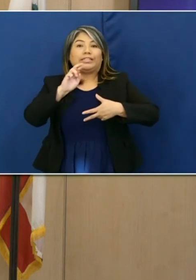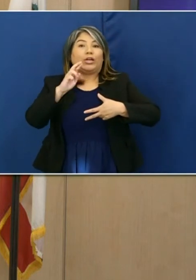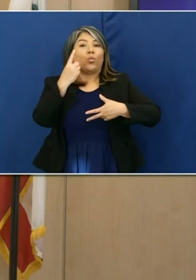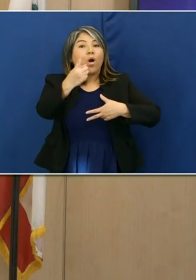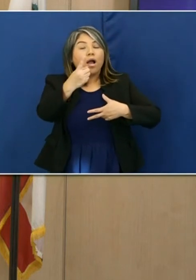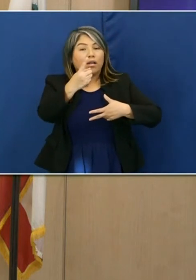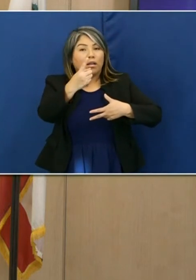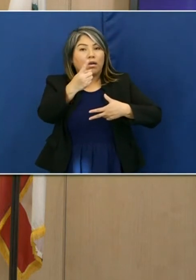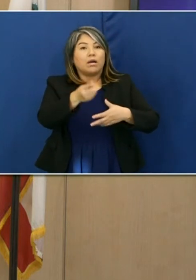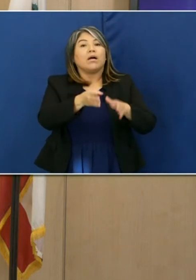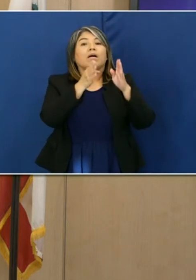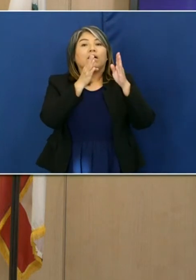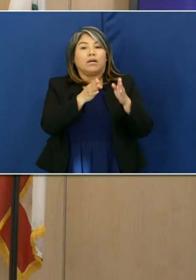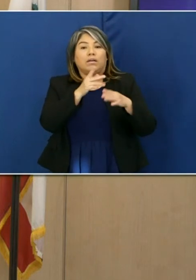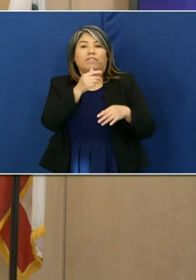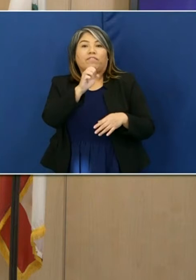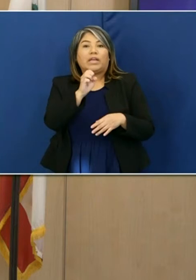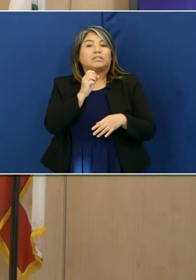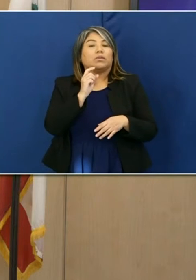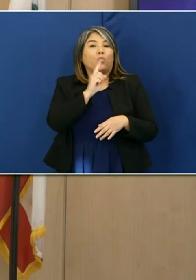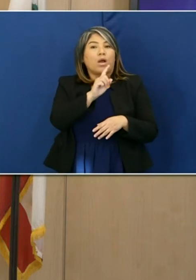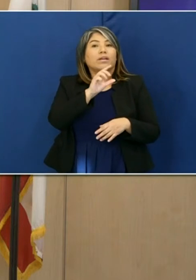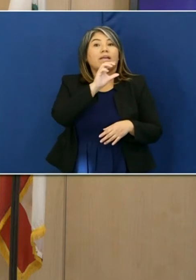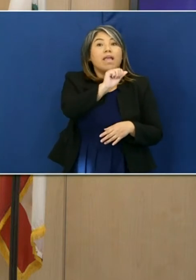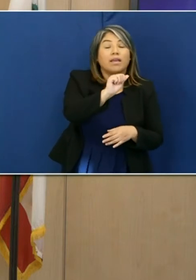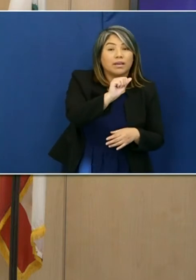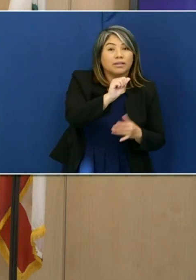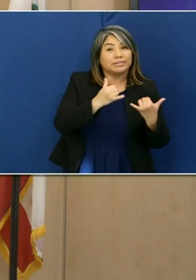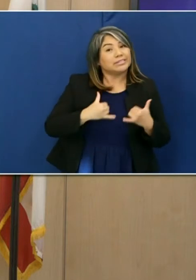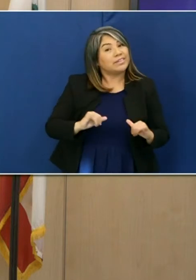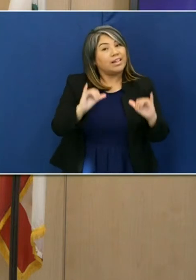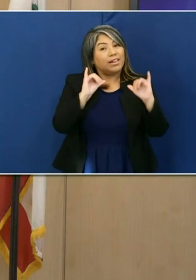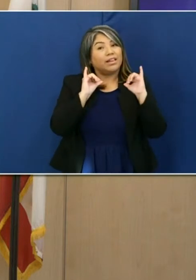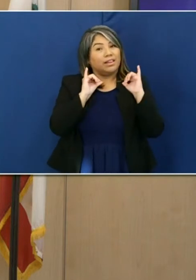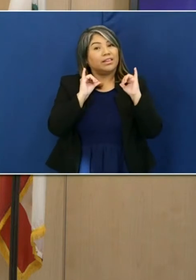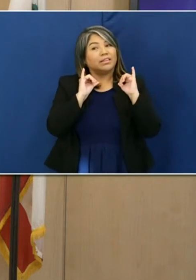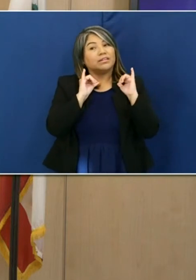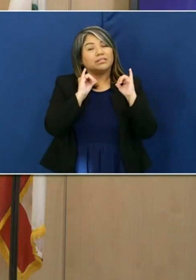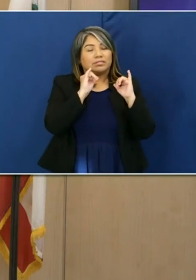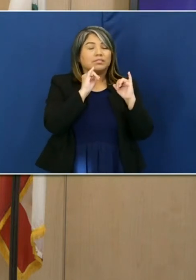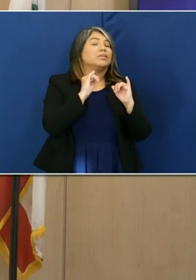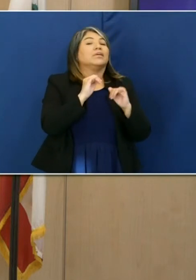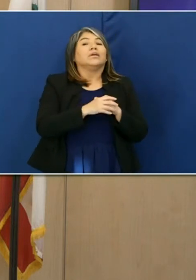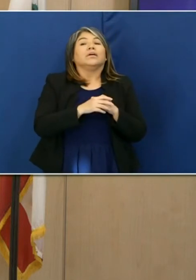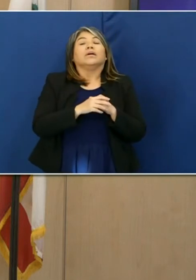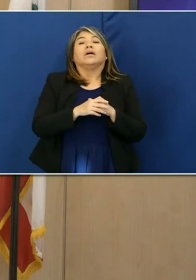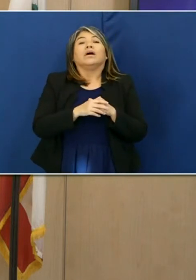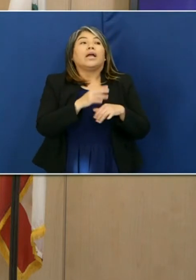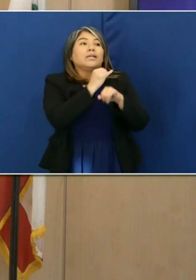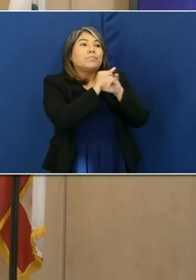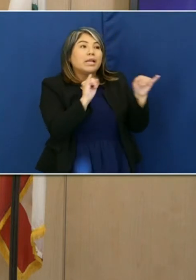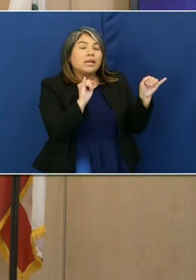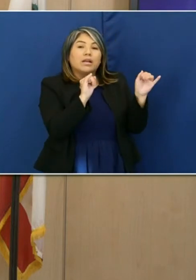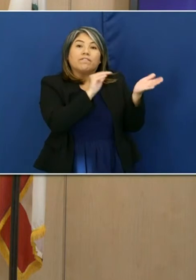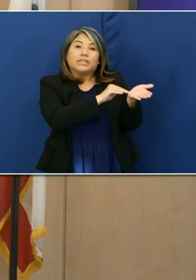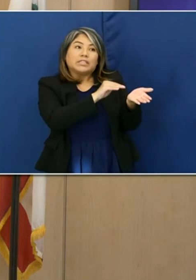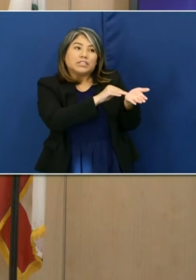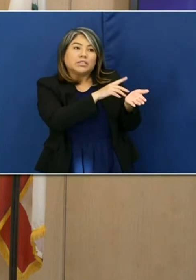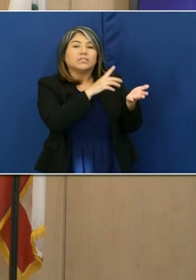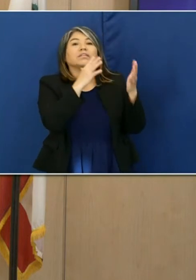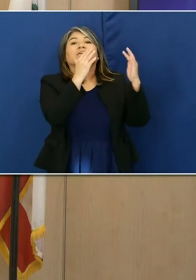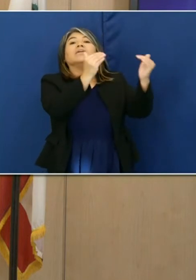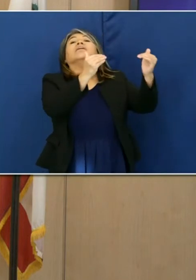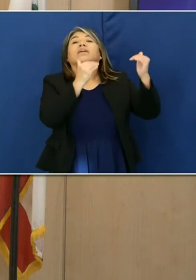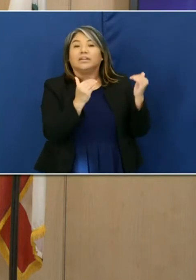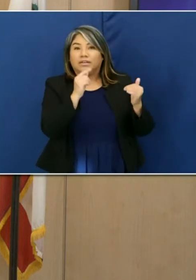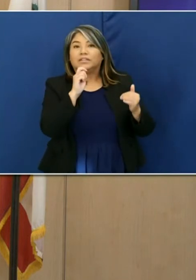Phase A, 1A. The very independent physician practices medical groups are in the next